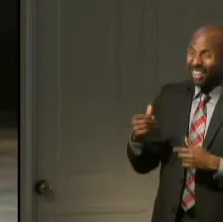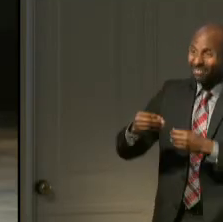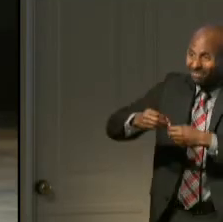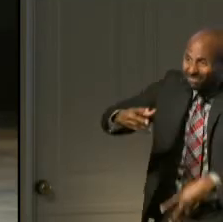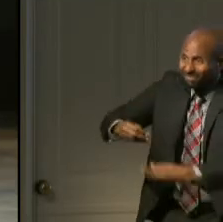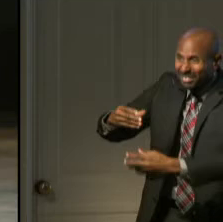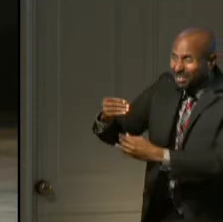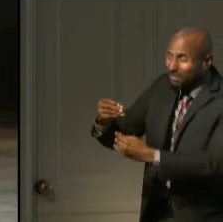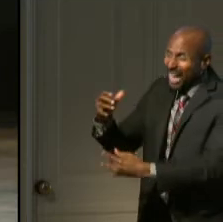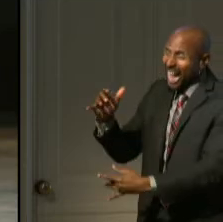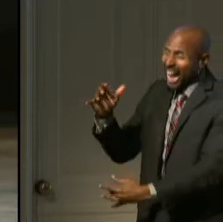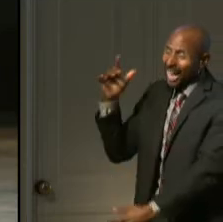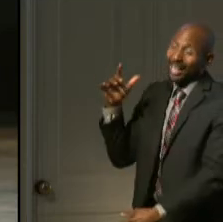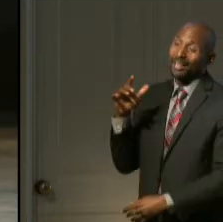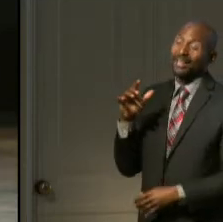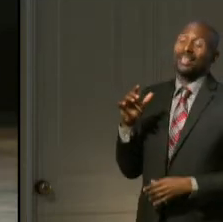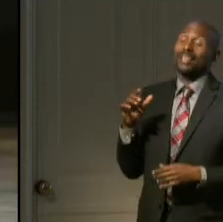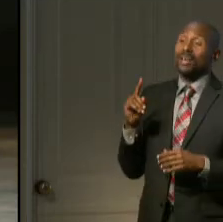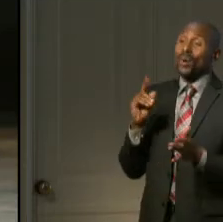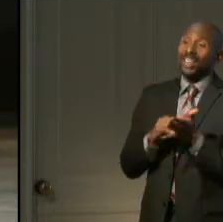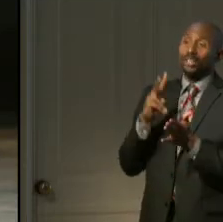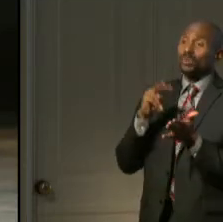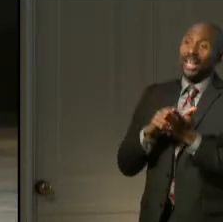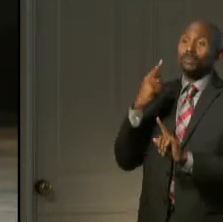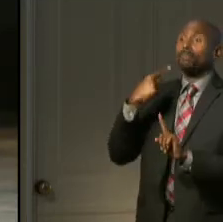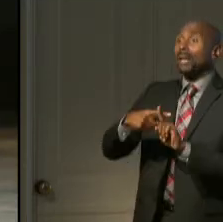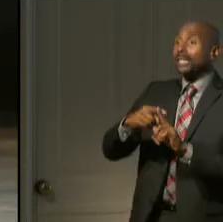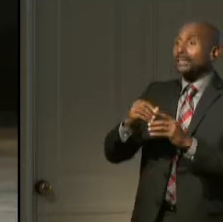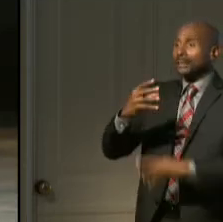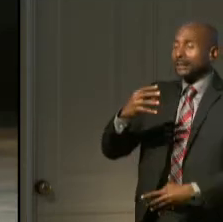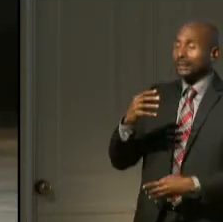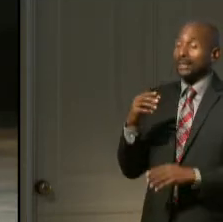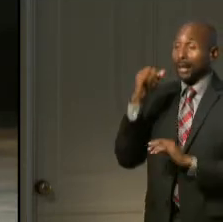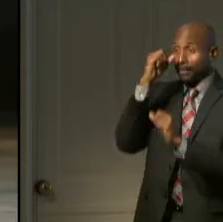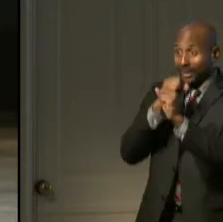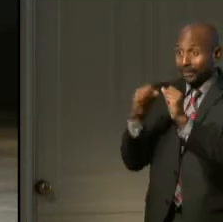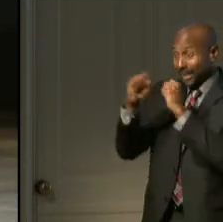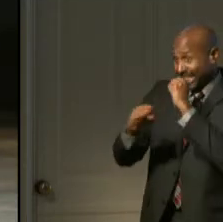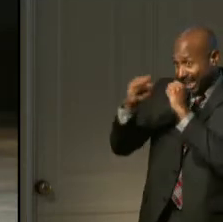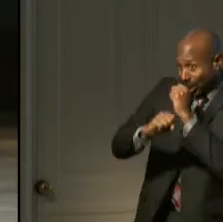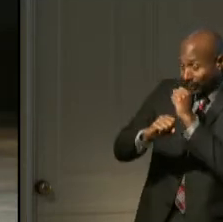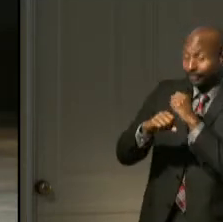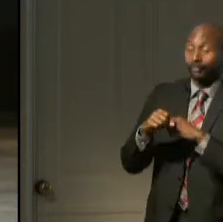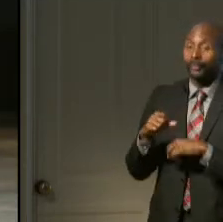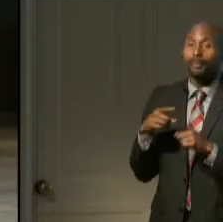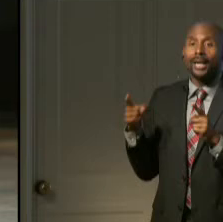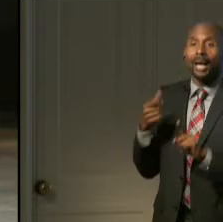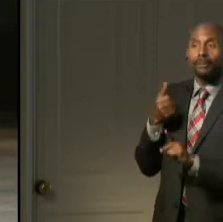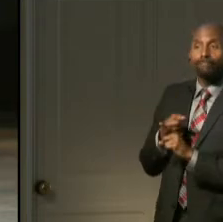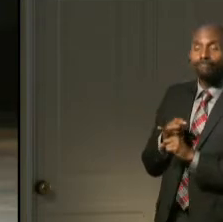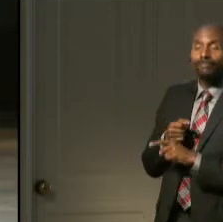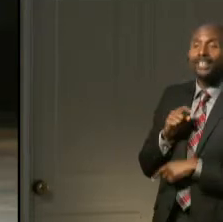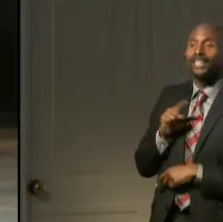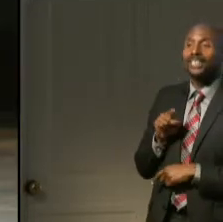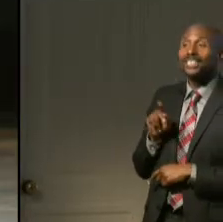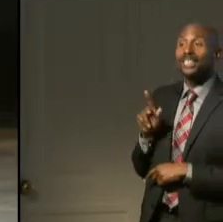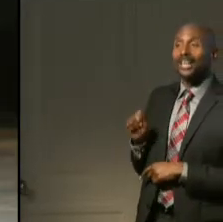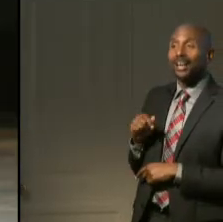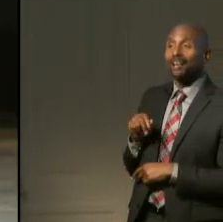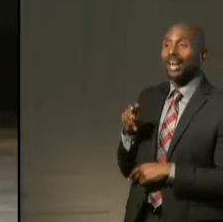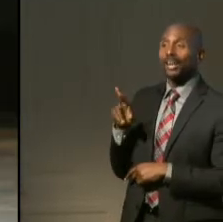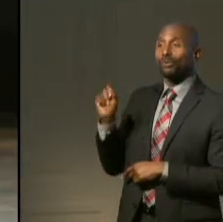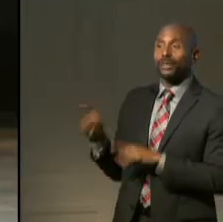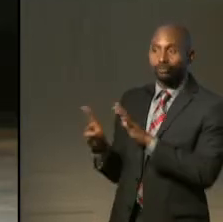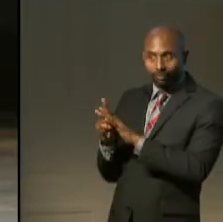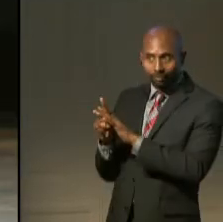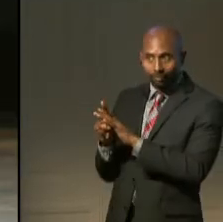that many mosquitoes? But then as it turns out, when the Zika virus hit several years ago, and